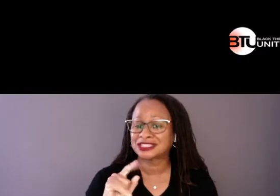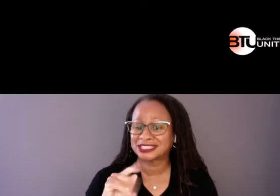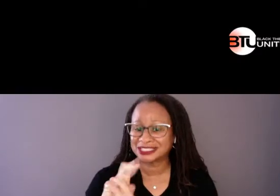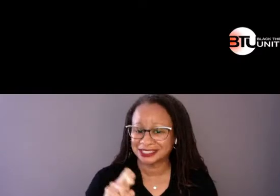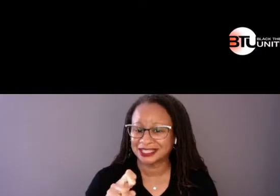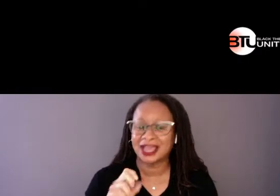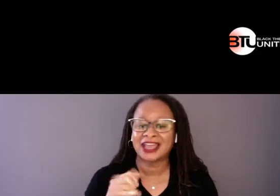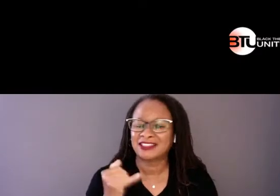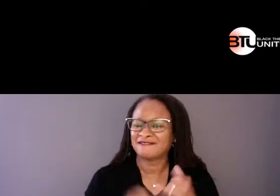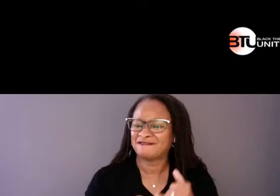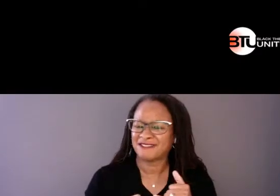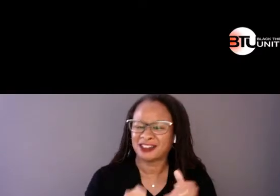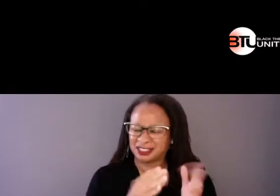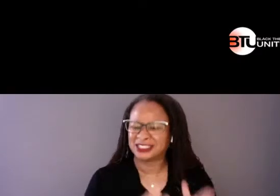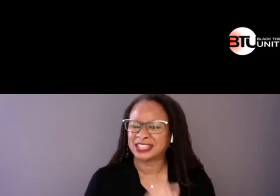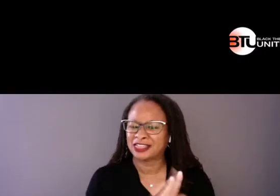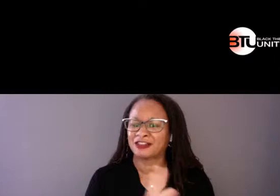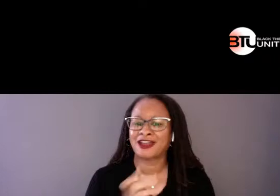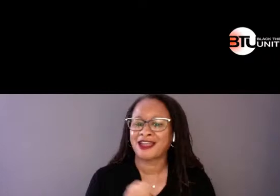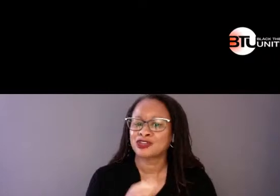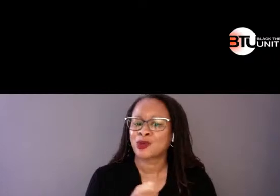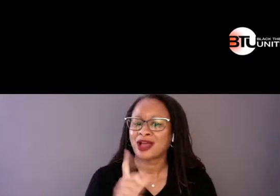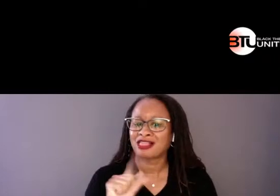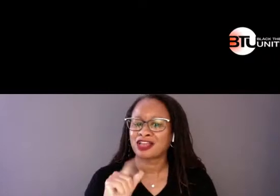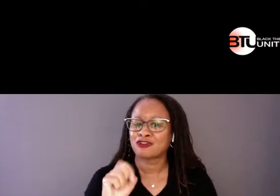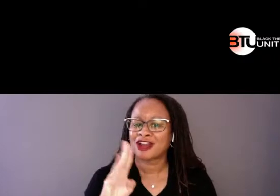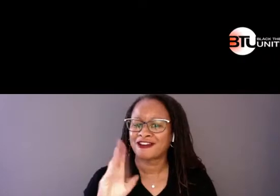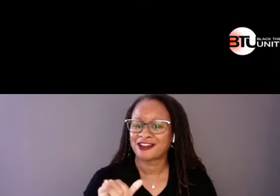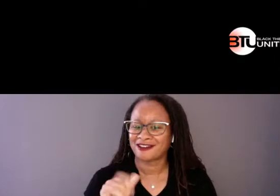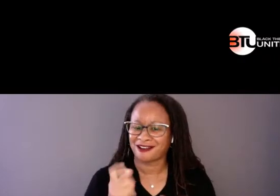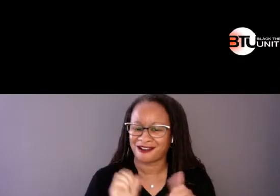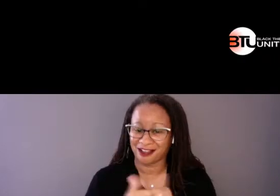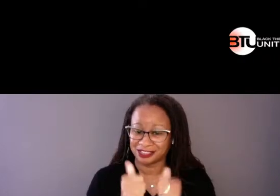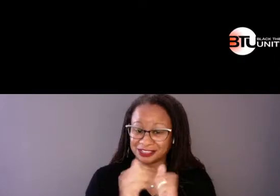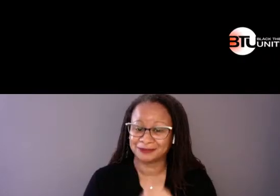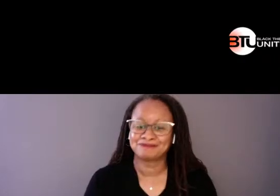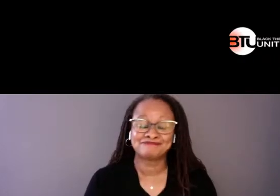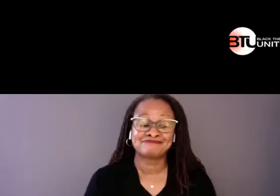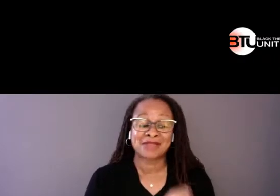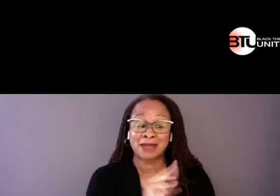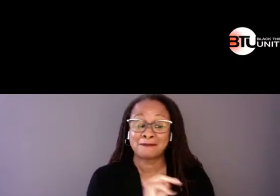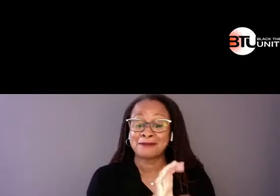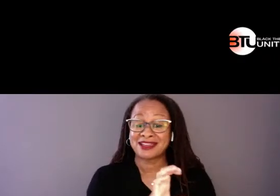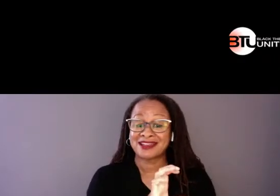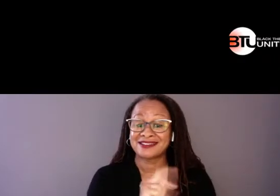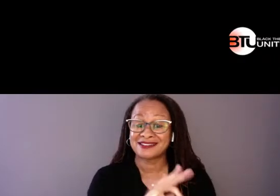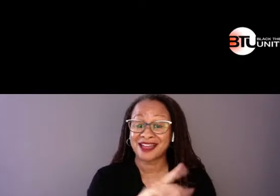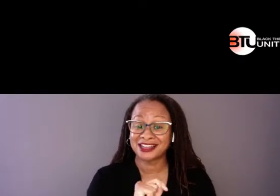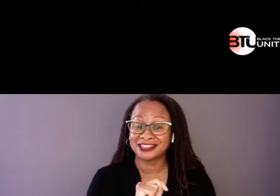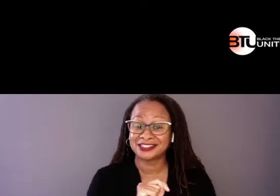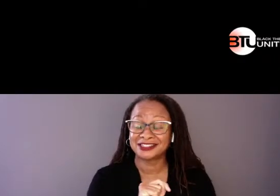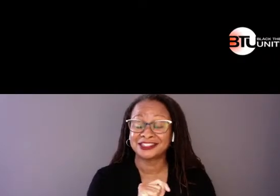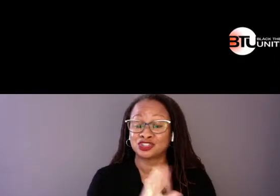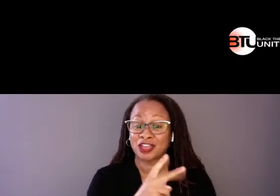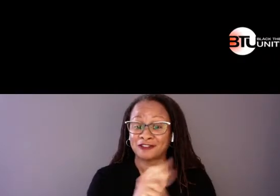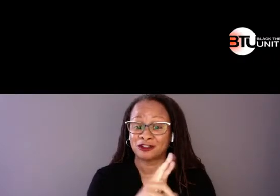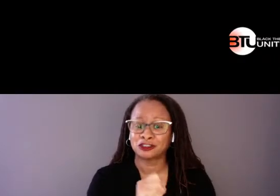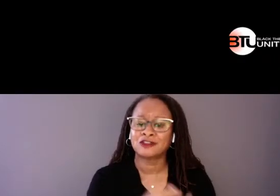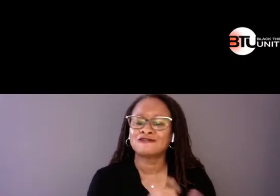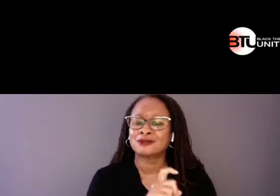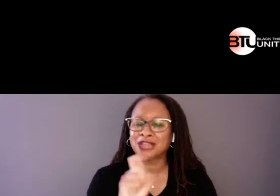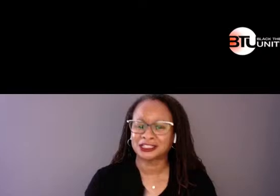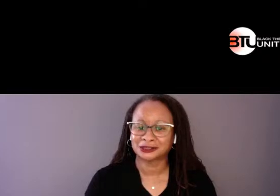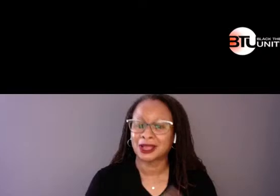literary contest. A native Texan, McKnight-Chavers is a graduate of Georgetown University